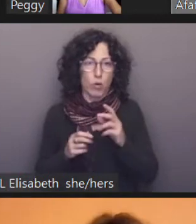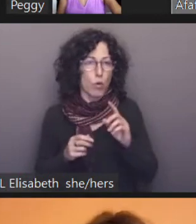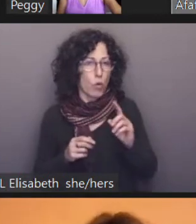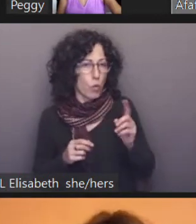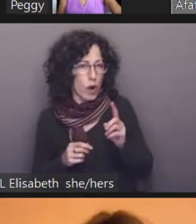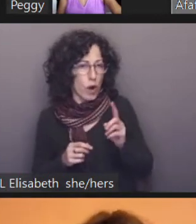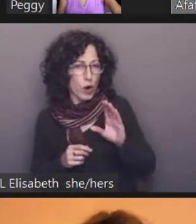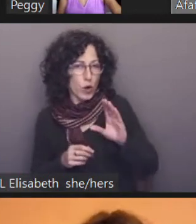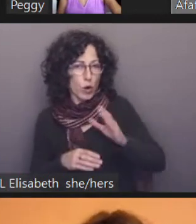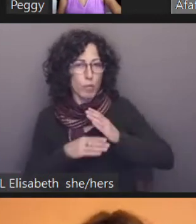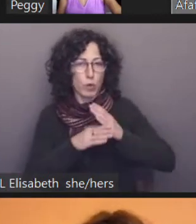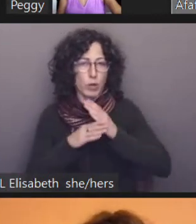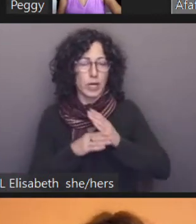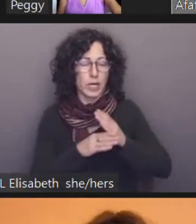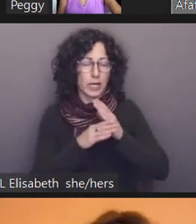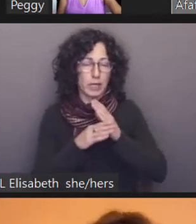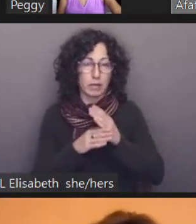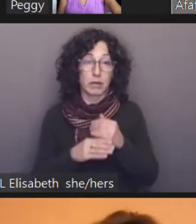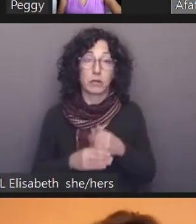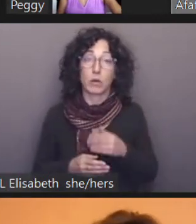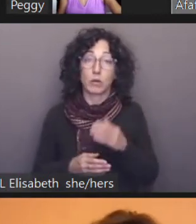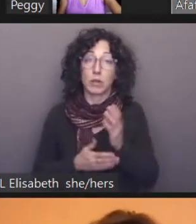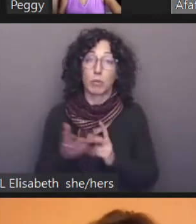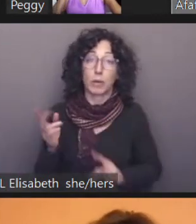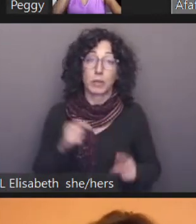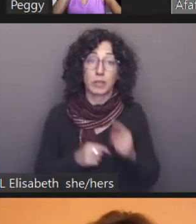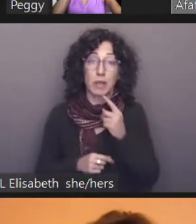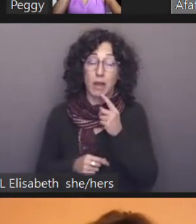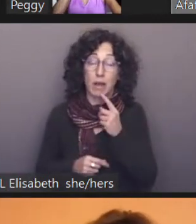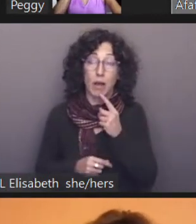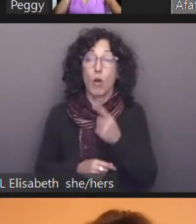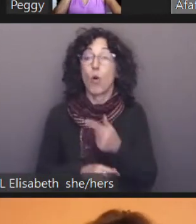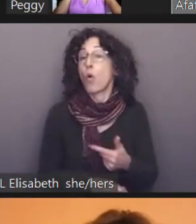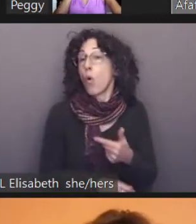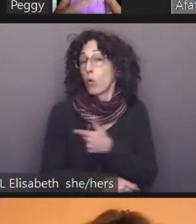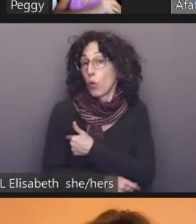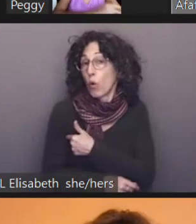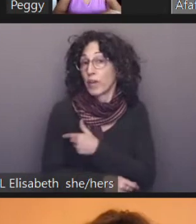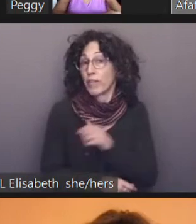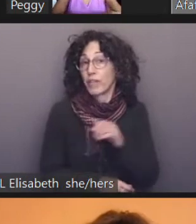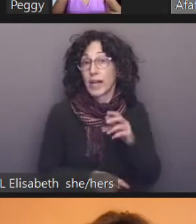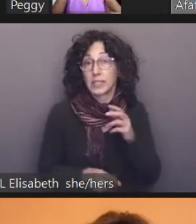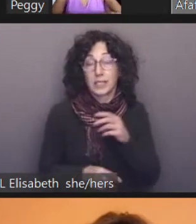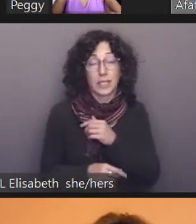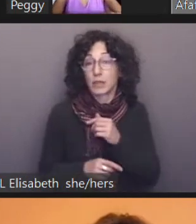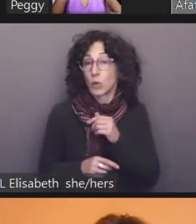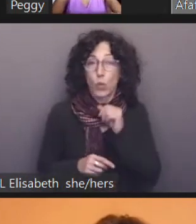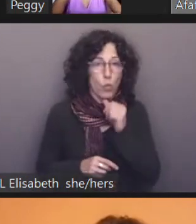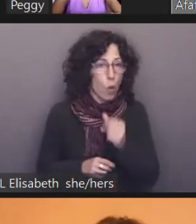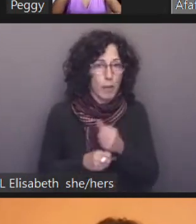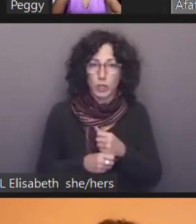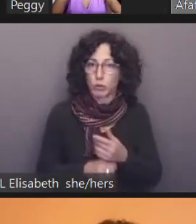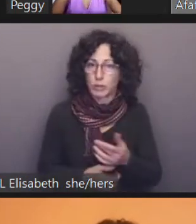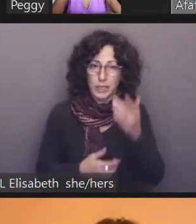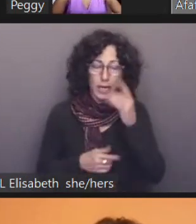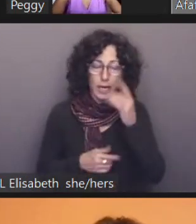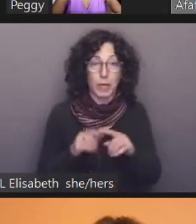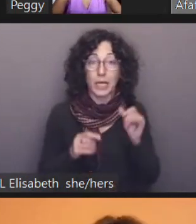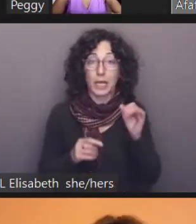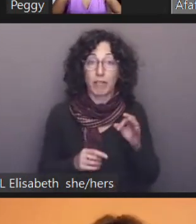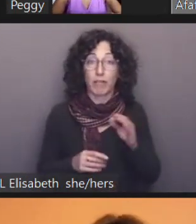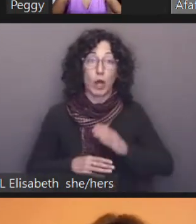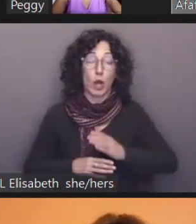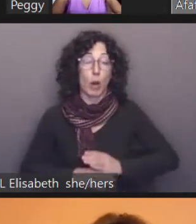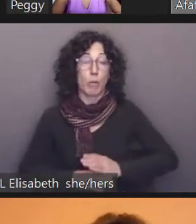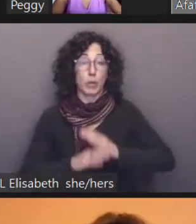of the concern isn't that the COVID vaccine necessarily would make you sick, but if your immune system isn't functioning well enough, you might not make